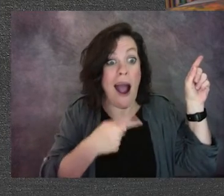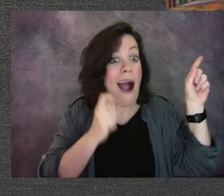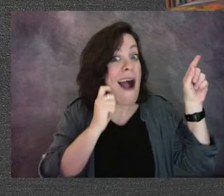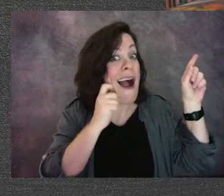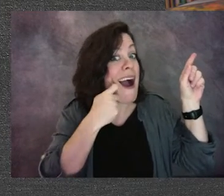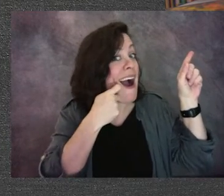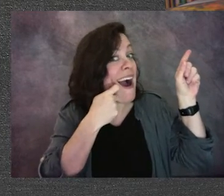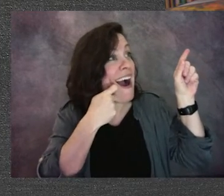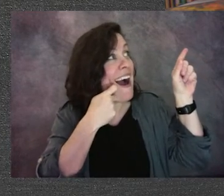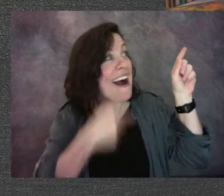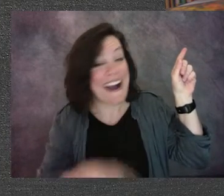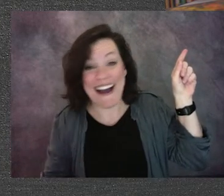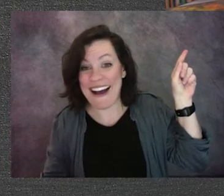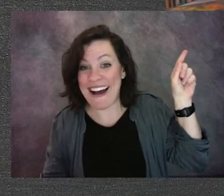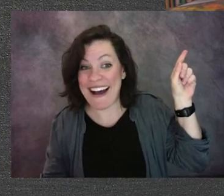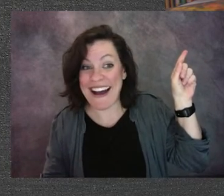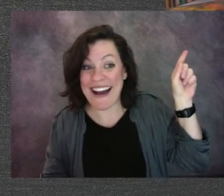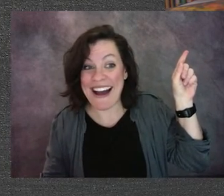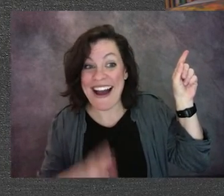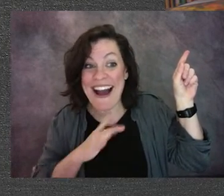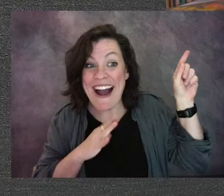some squirts. Whoa.